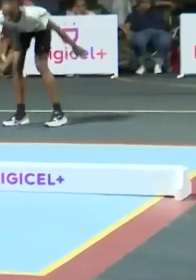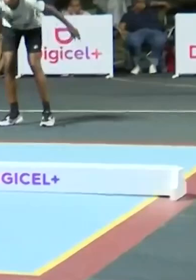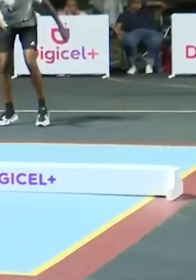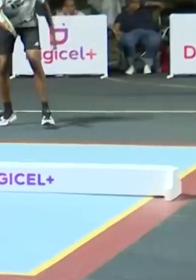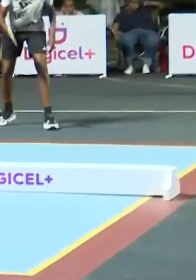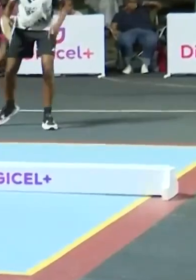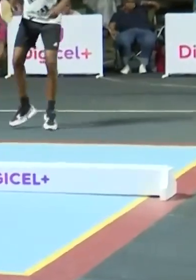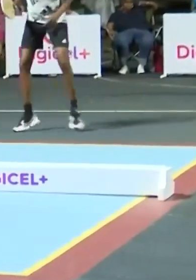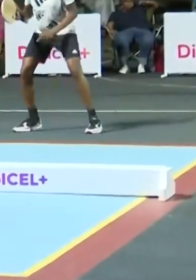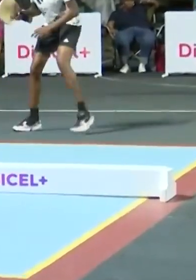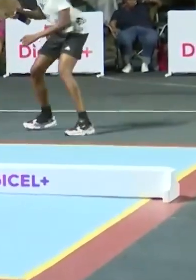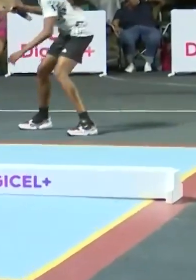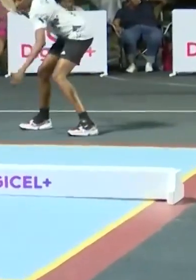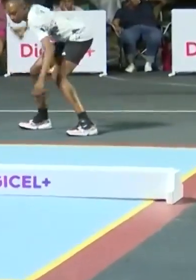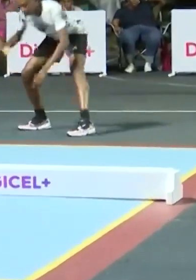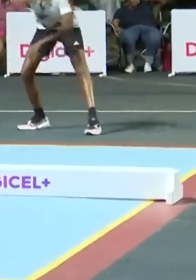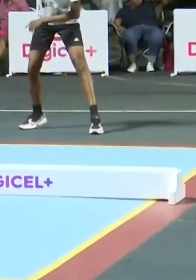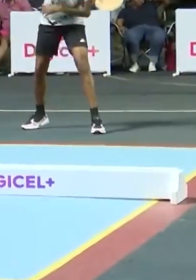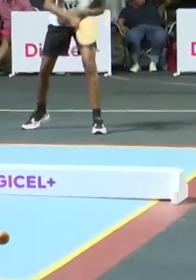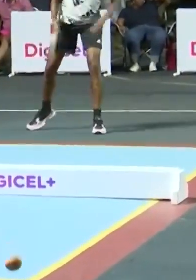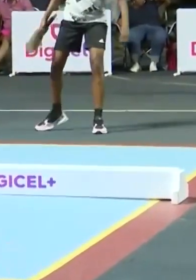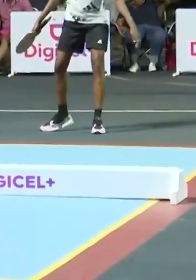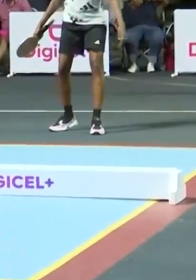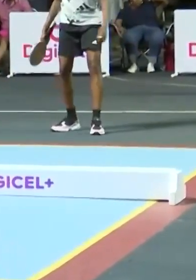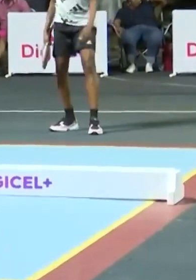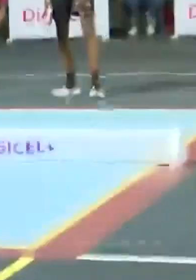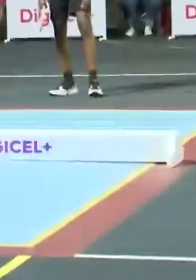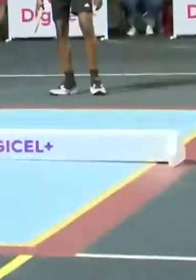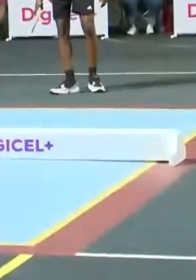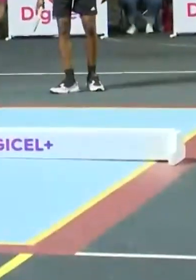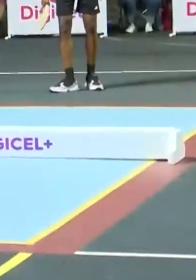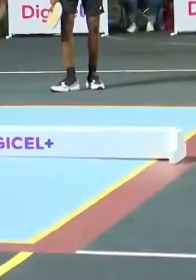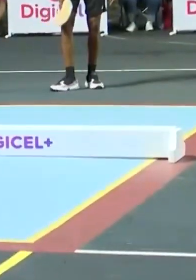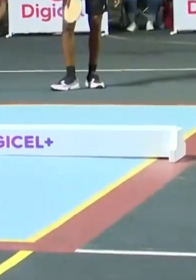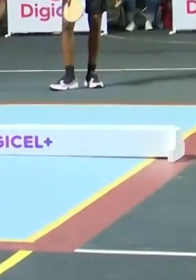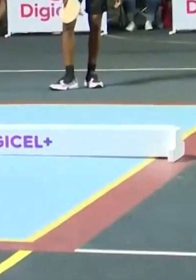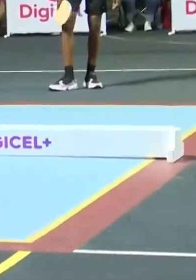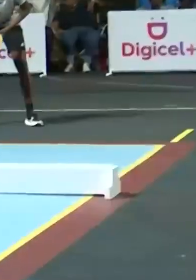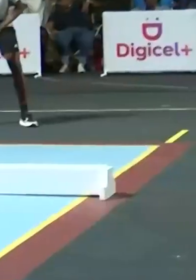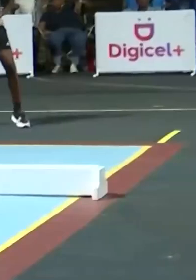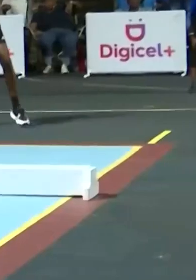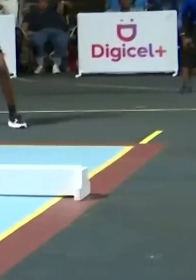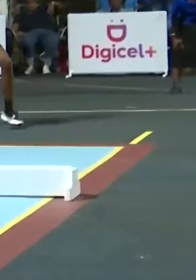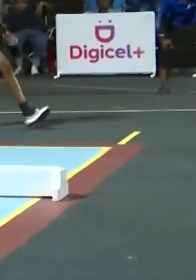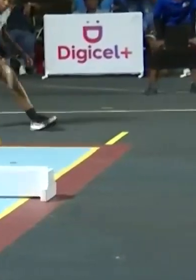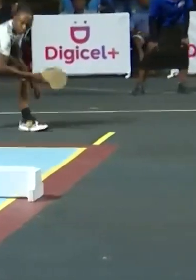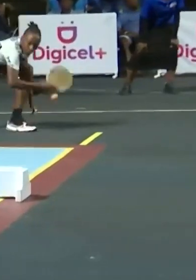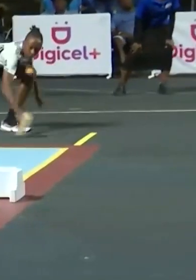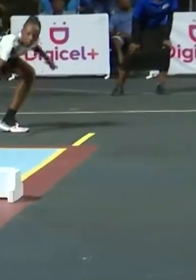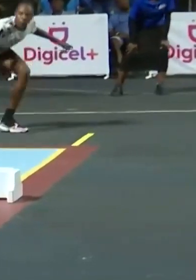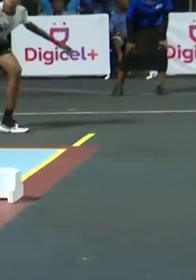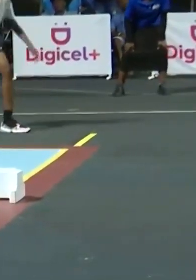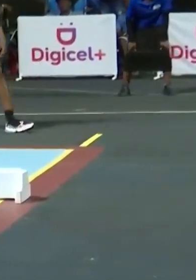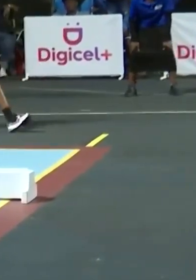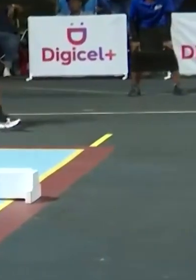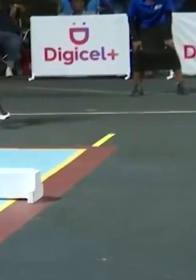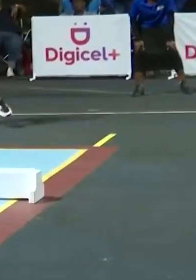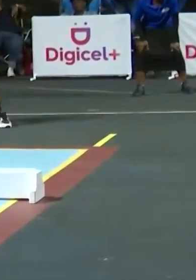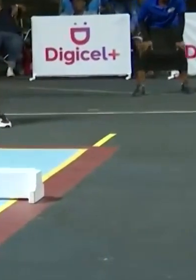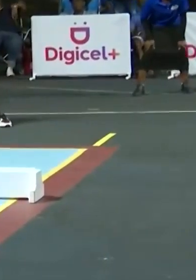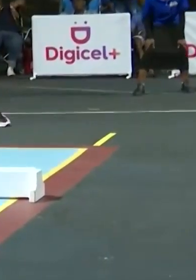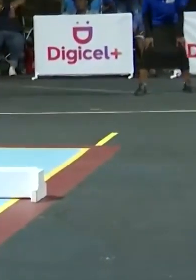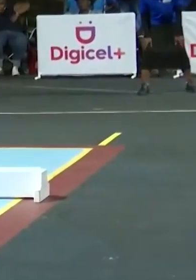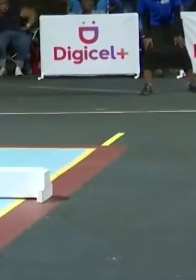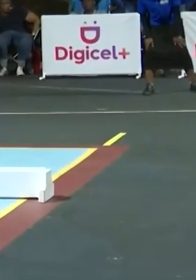But Smith was not having it and quite often delivered some lethal shots. Even my cameraman felt the power. And soon enough, she had Worrell